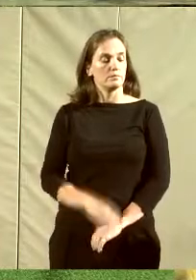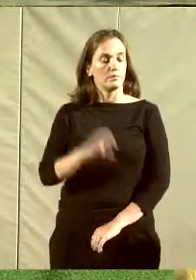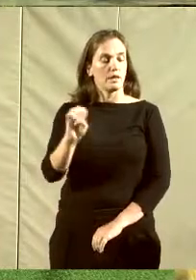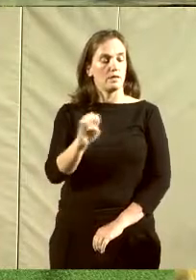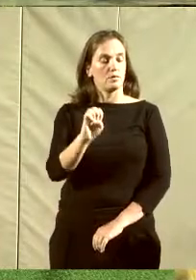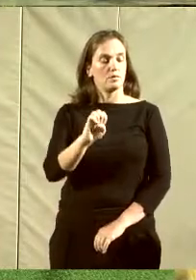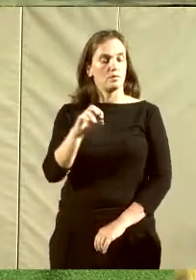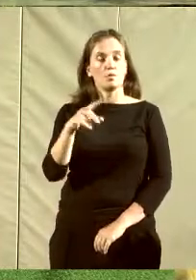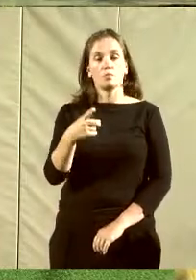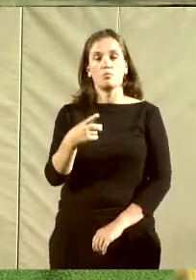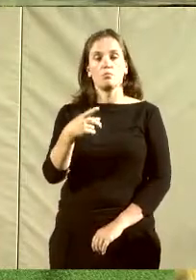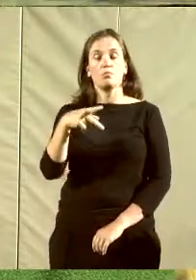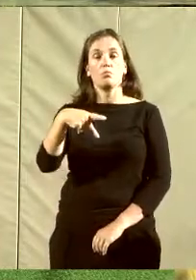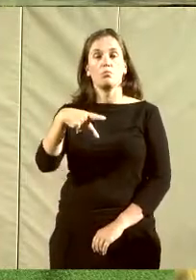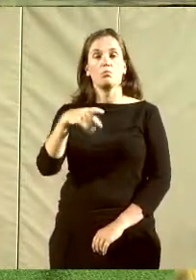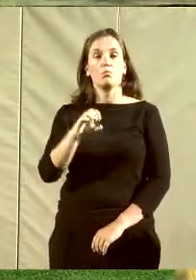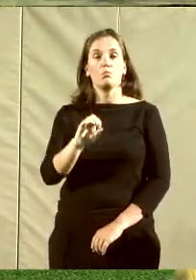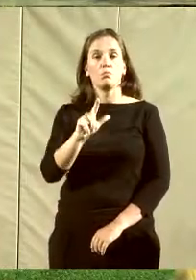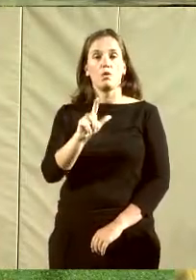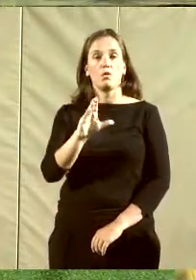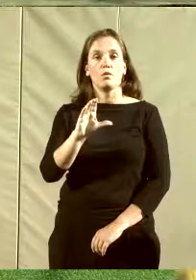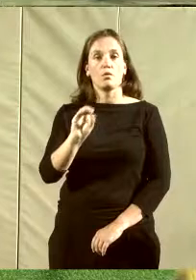Eduardo Polco.